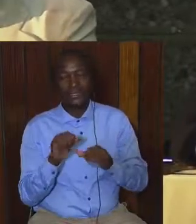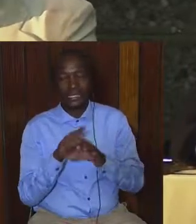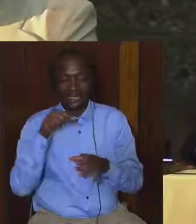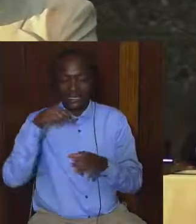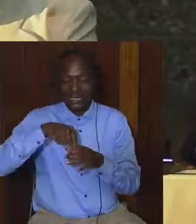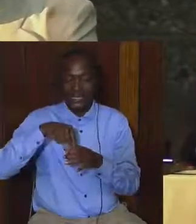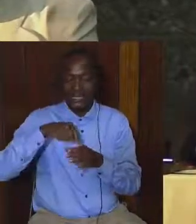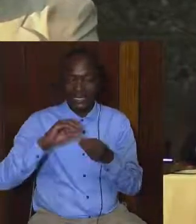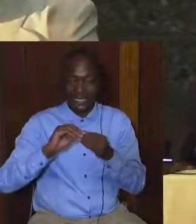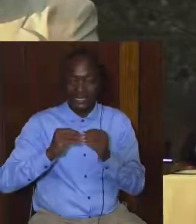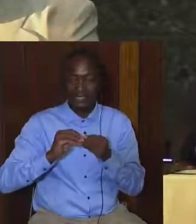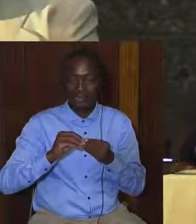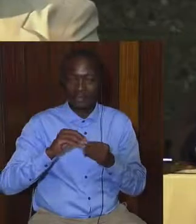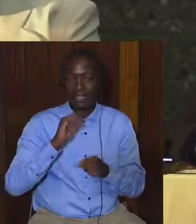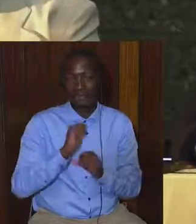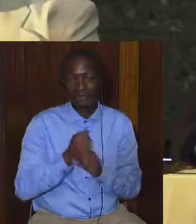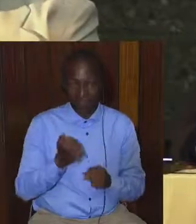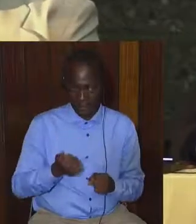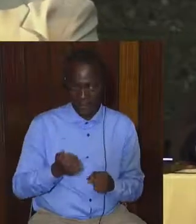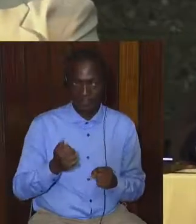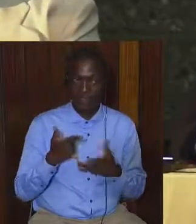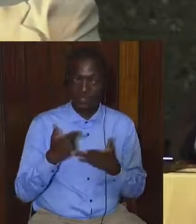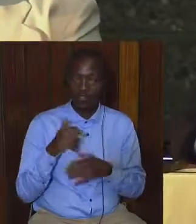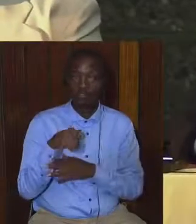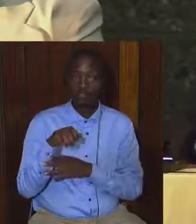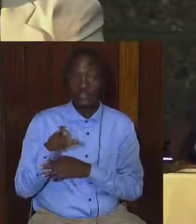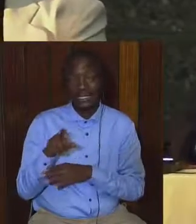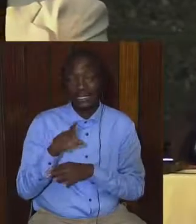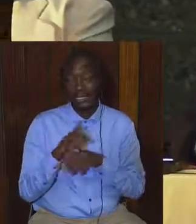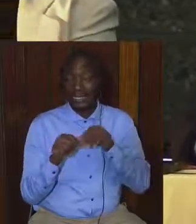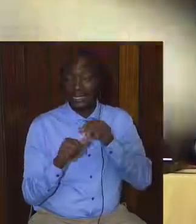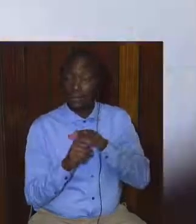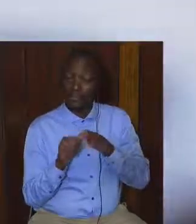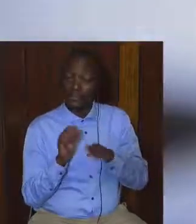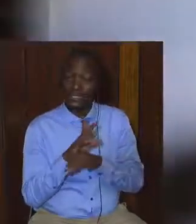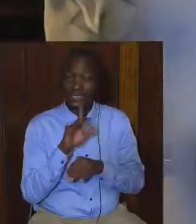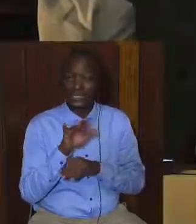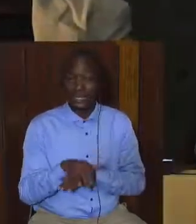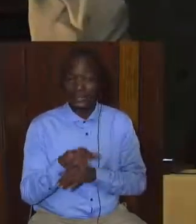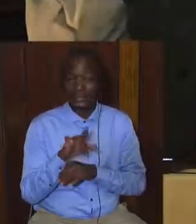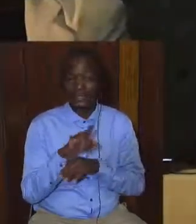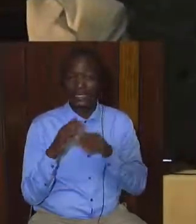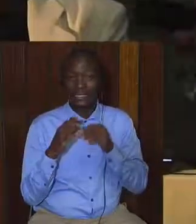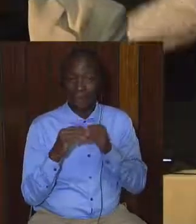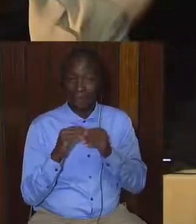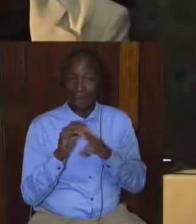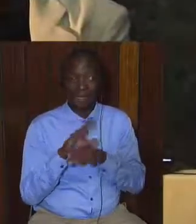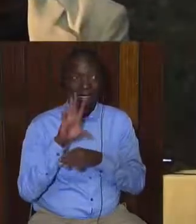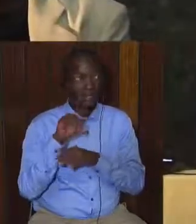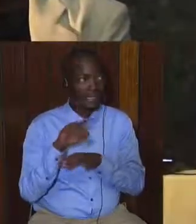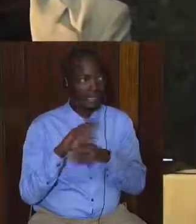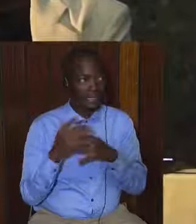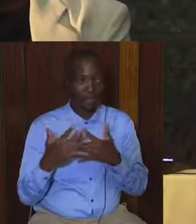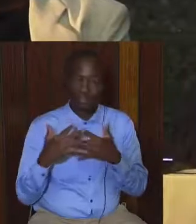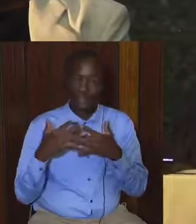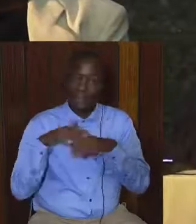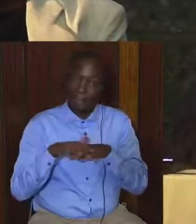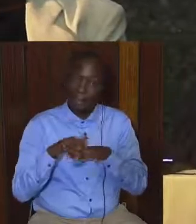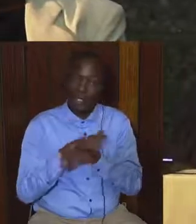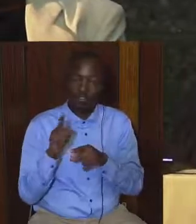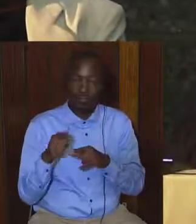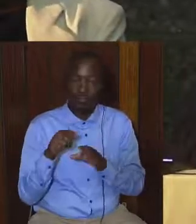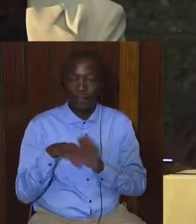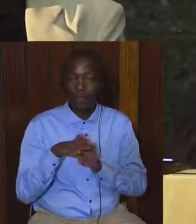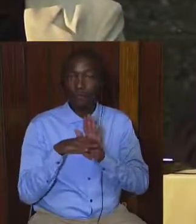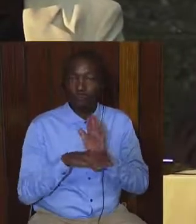internal adjustments that has been made. So, Chair, importantly to note that the member is asking about the impact of the program and